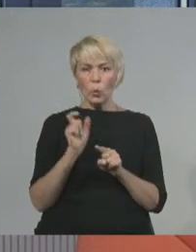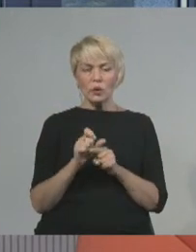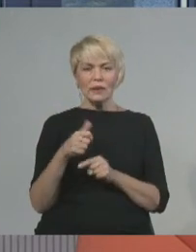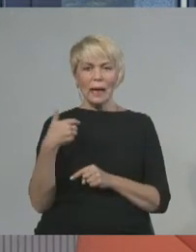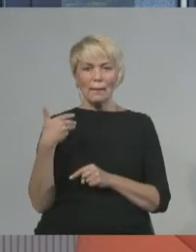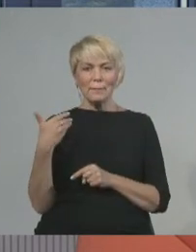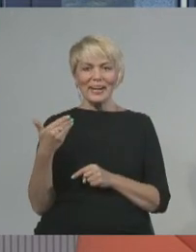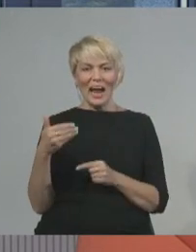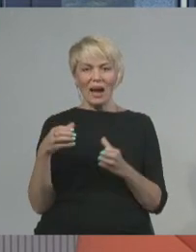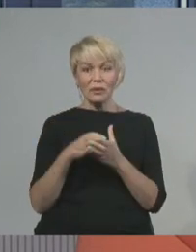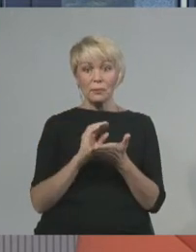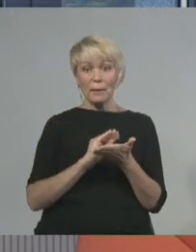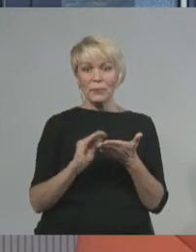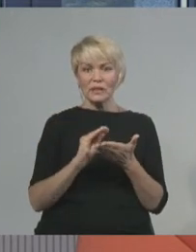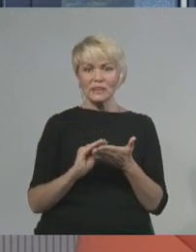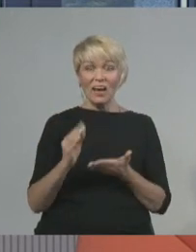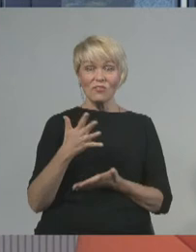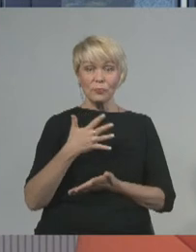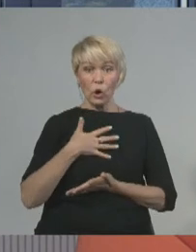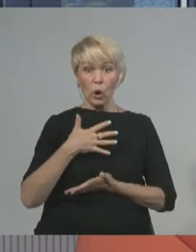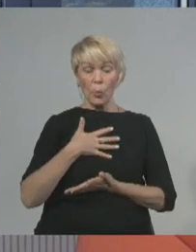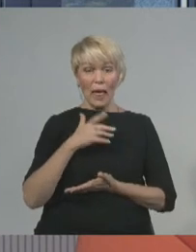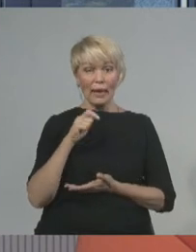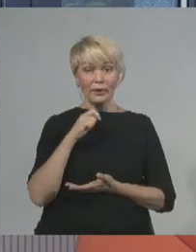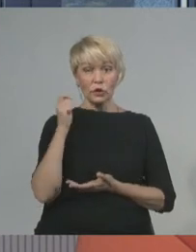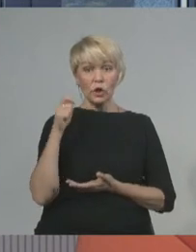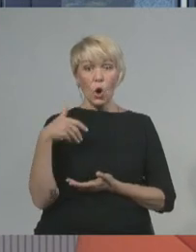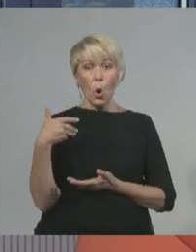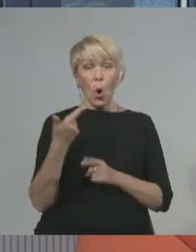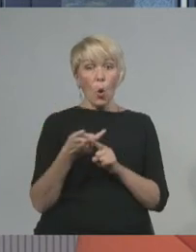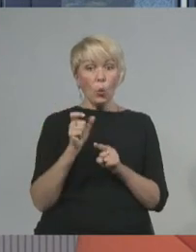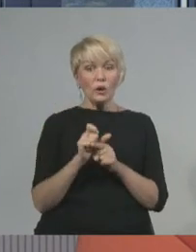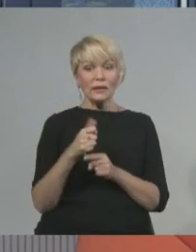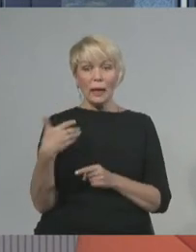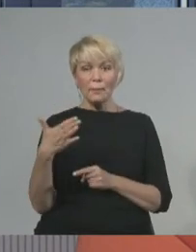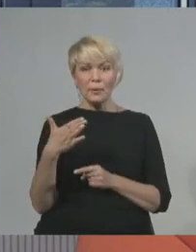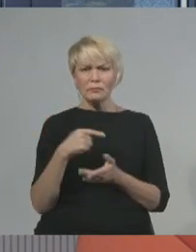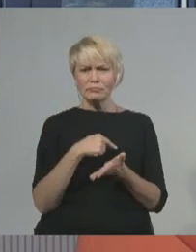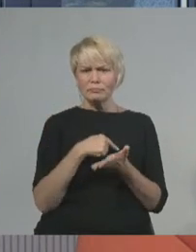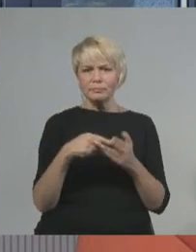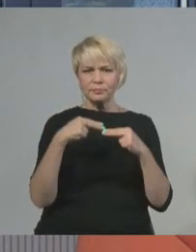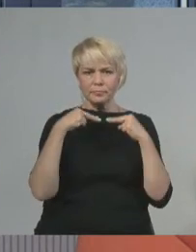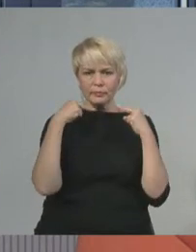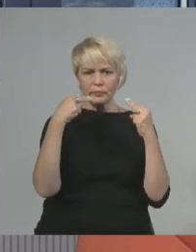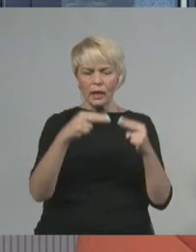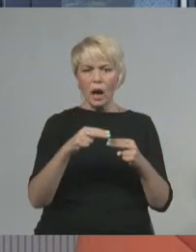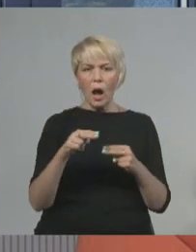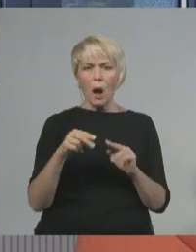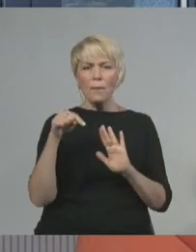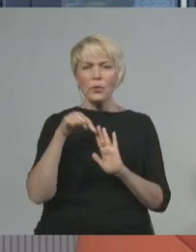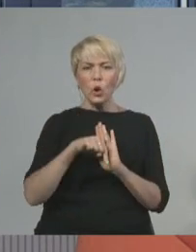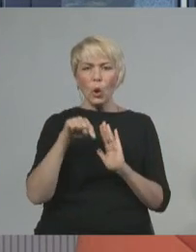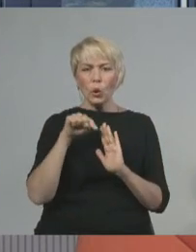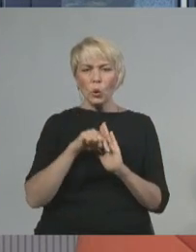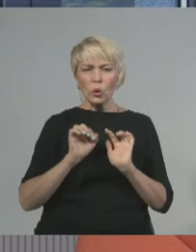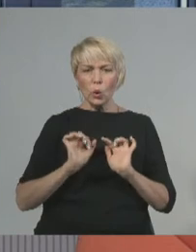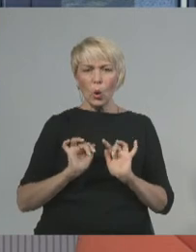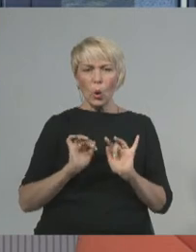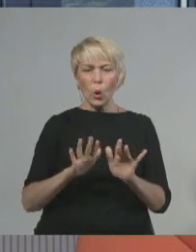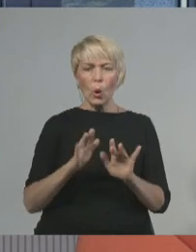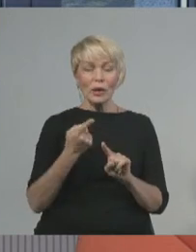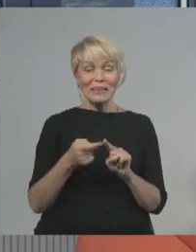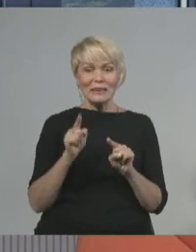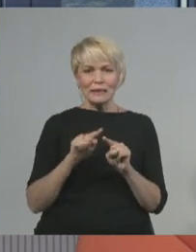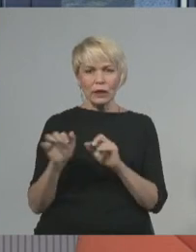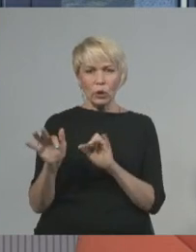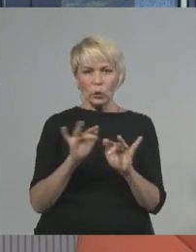country but i tend to focus on the far right across central and eastern europe so in addition to ukraine i write about the far